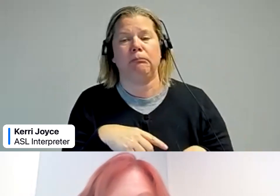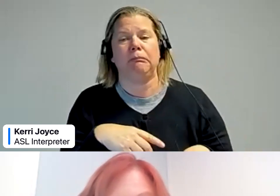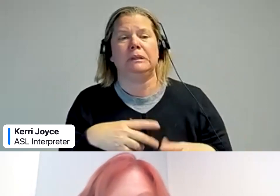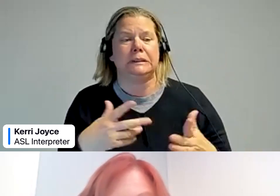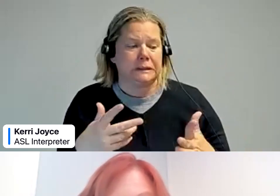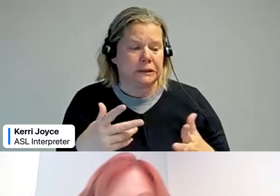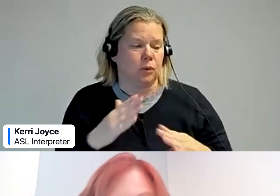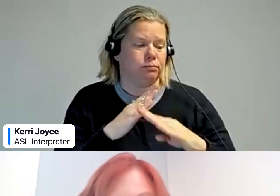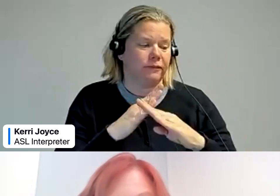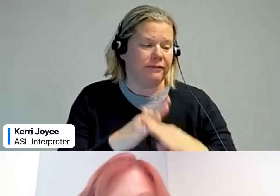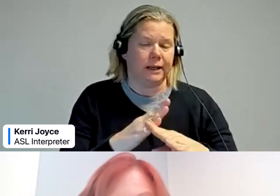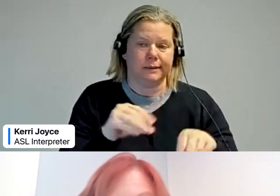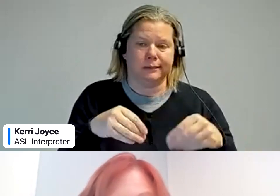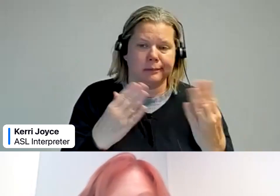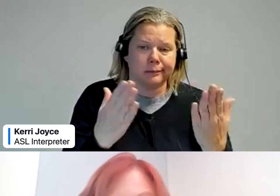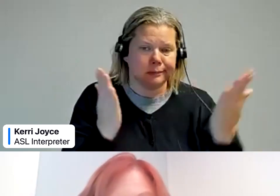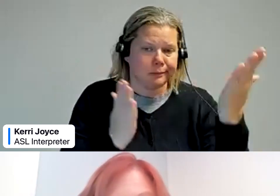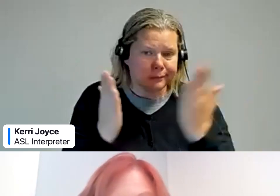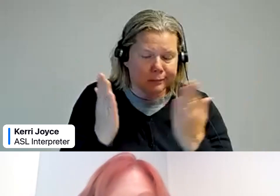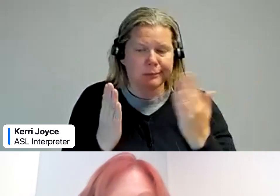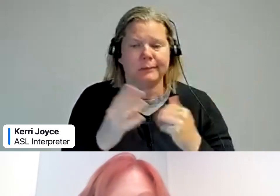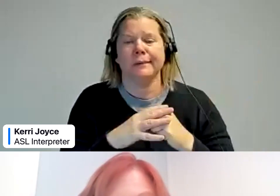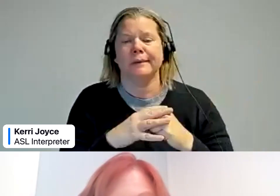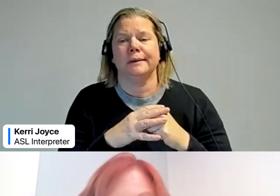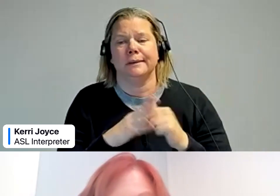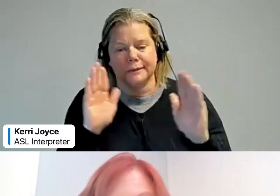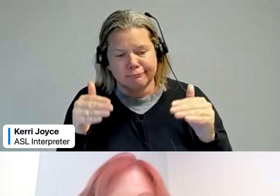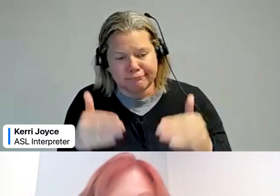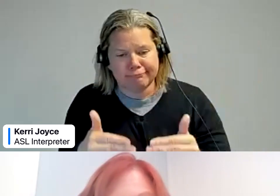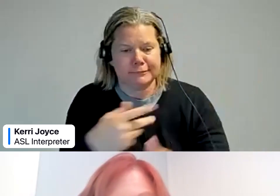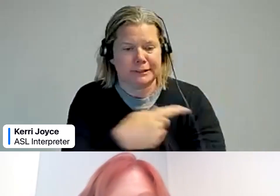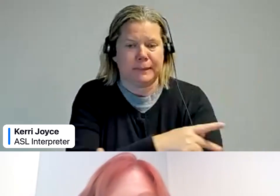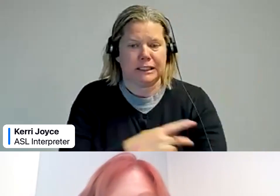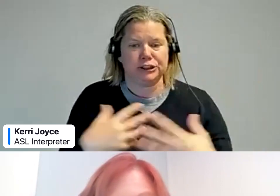the way of the paramedics looking after somebody's health,